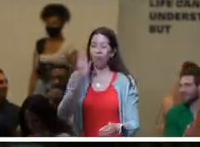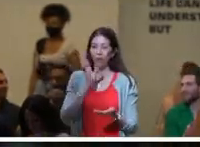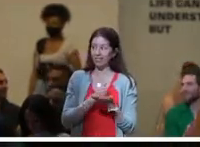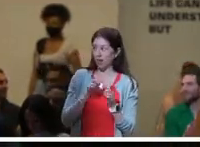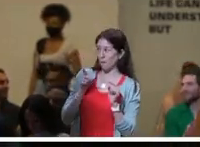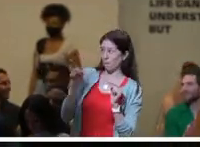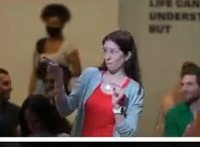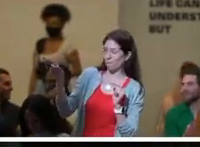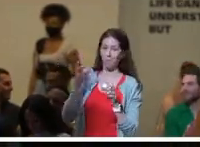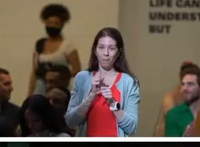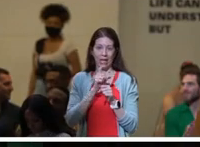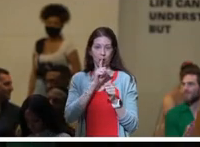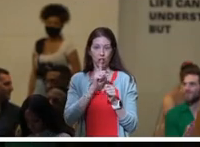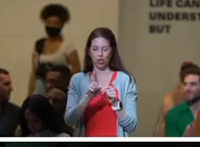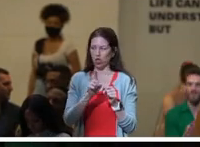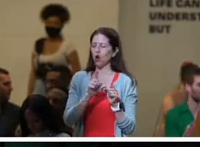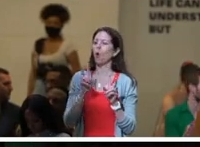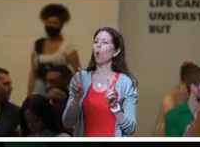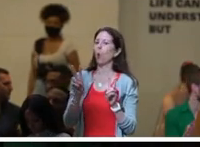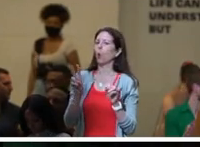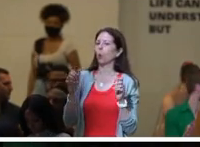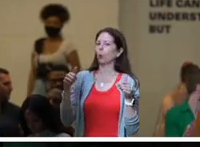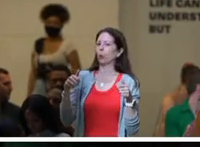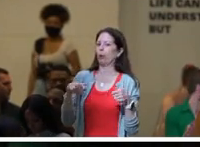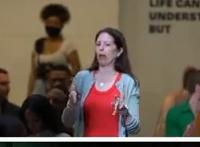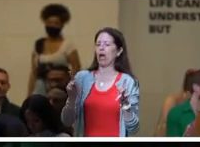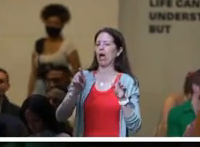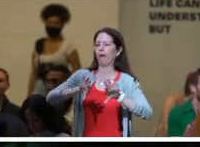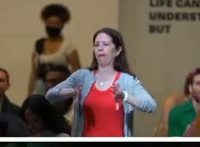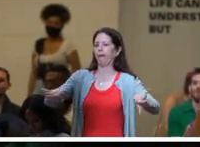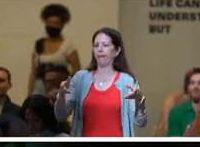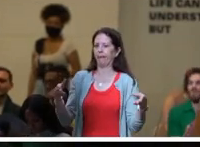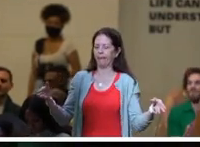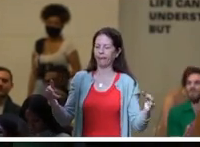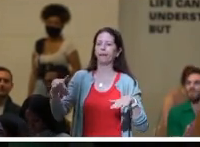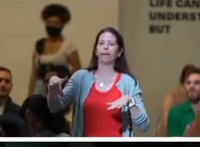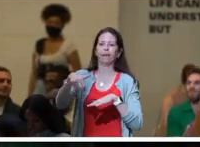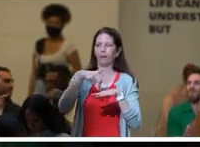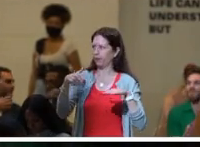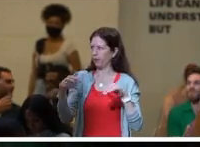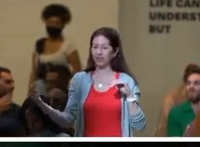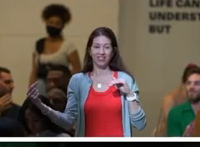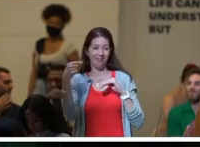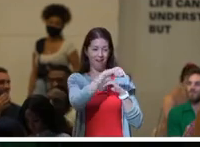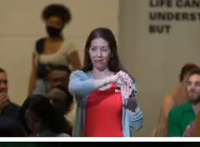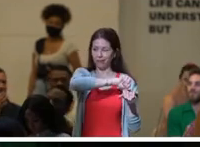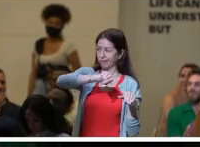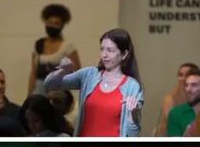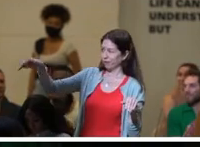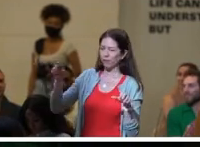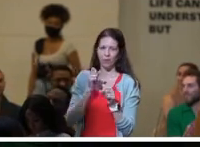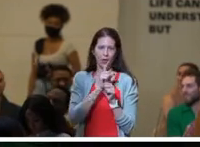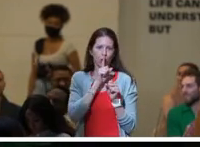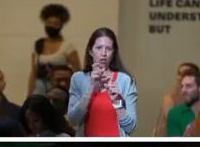make sure you guys give them some space, especially down here. All my people to my left, all my people to my right. Please make